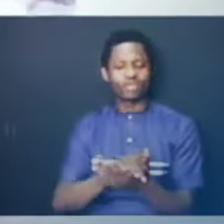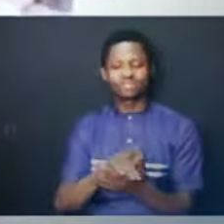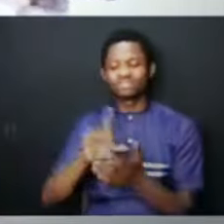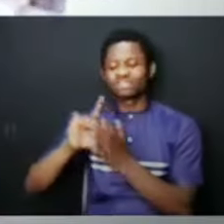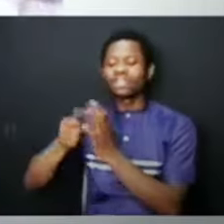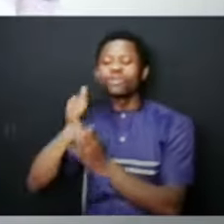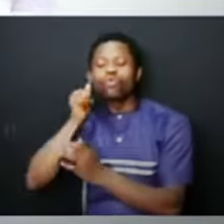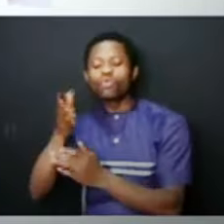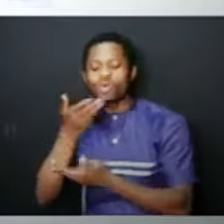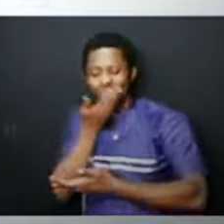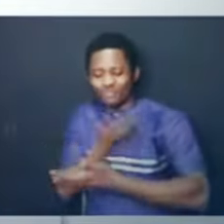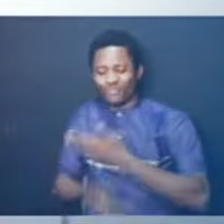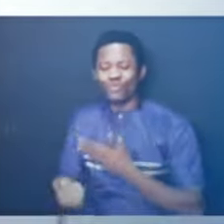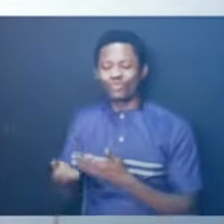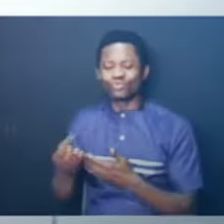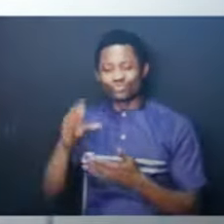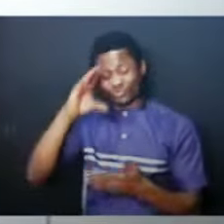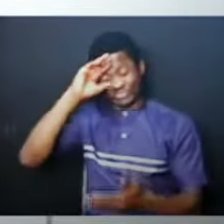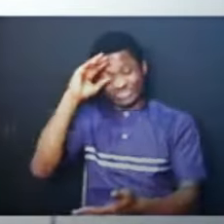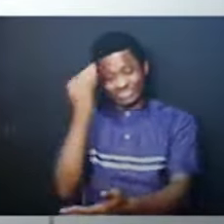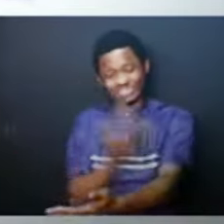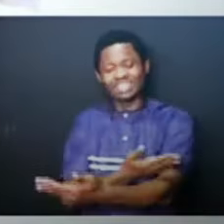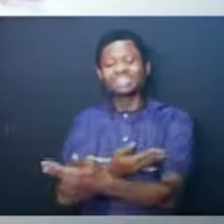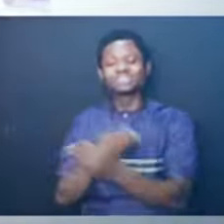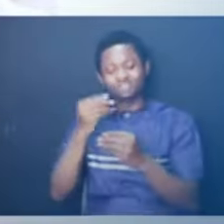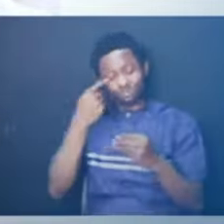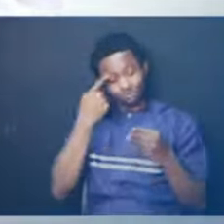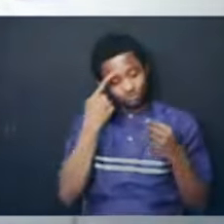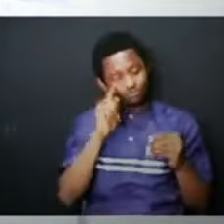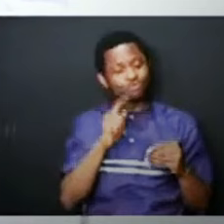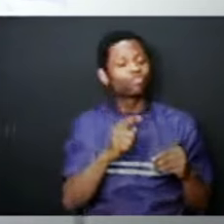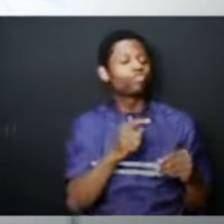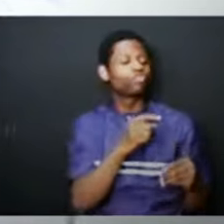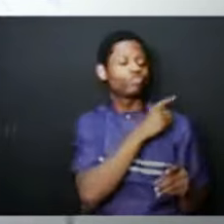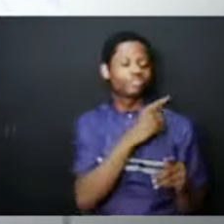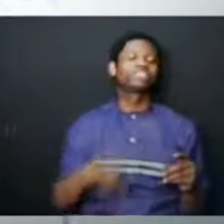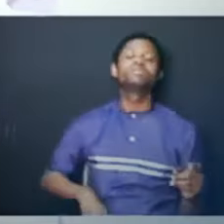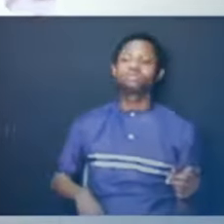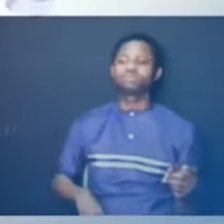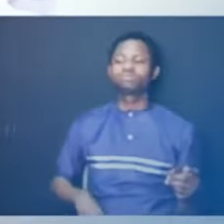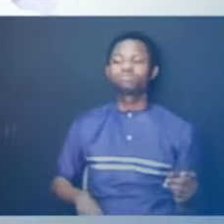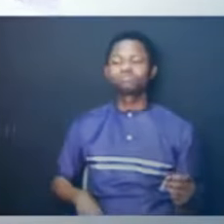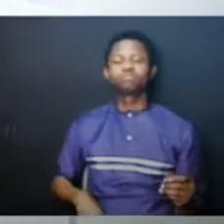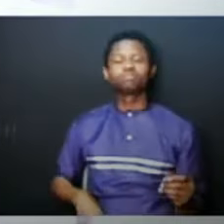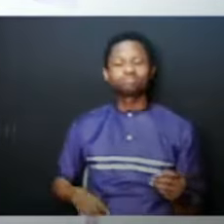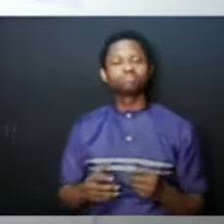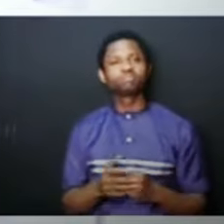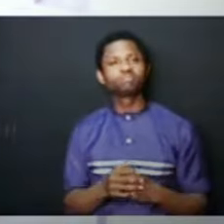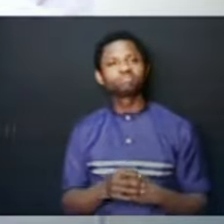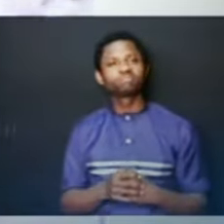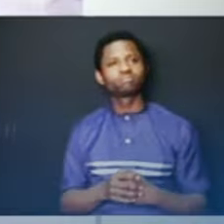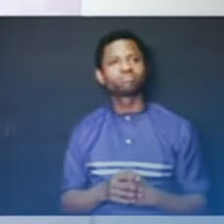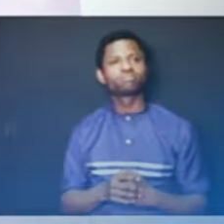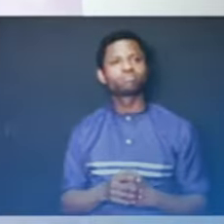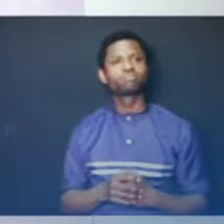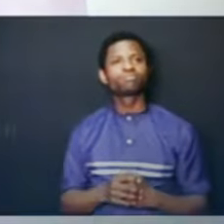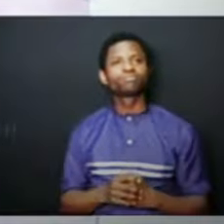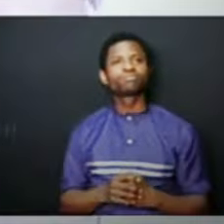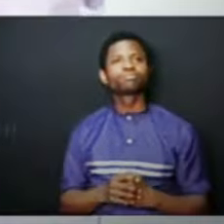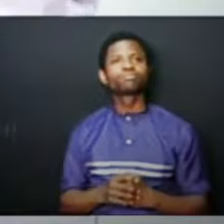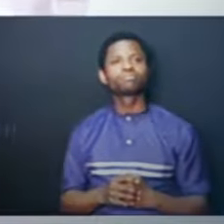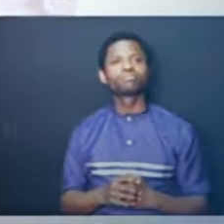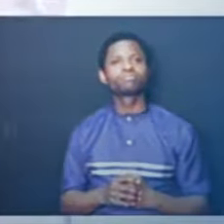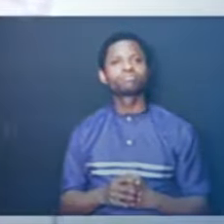Na kuna ye bre twa mu no David suma ma wokofa no ba ni fie na obeye ne yire na owo oba berima ema